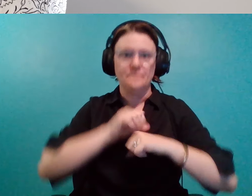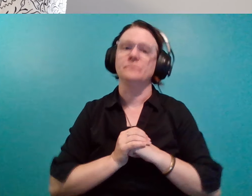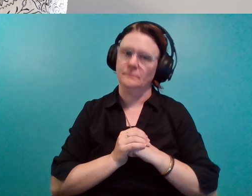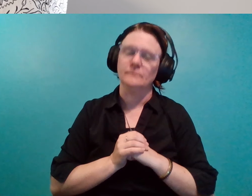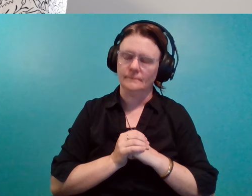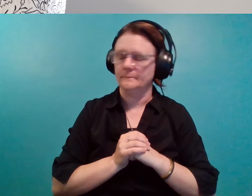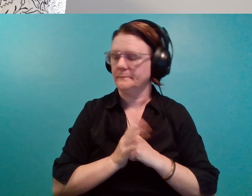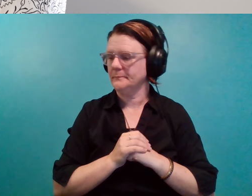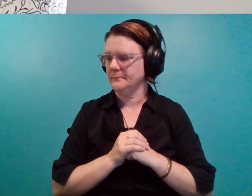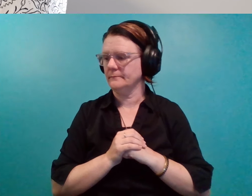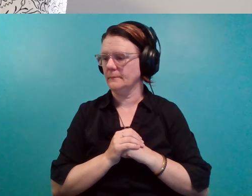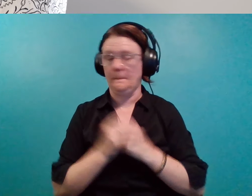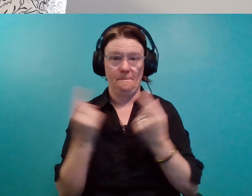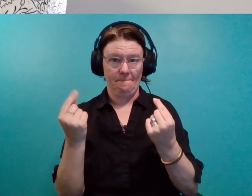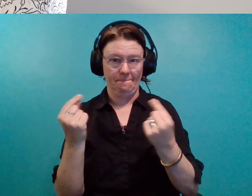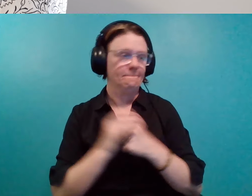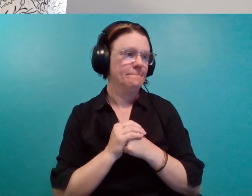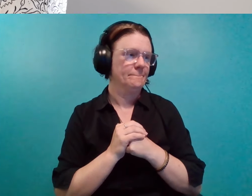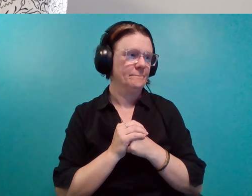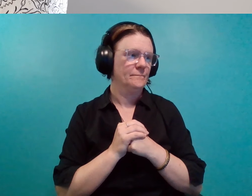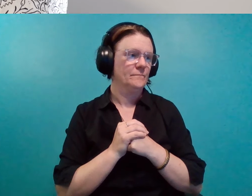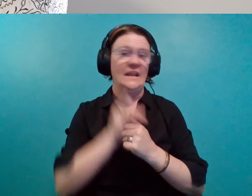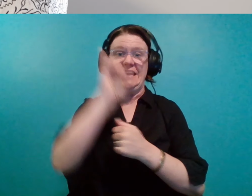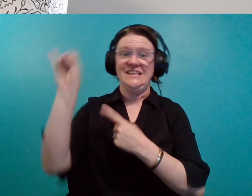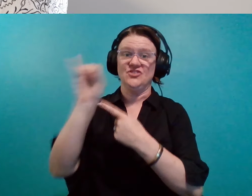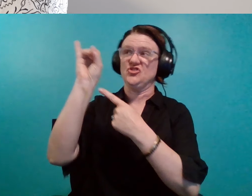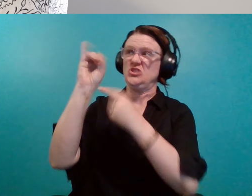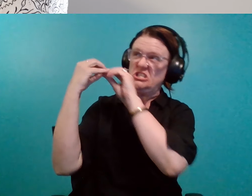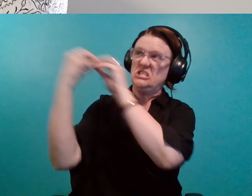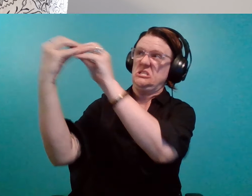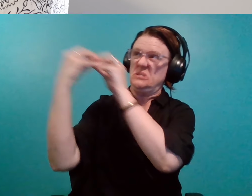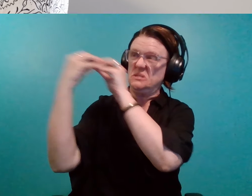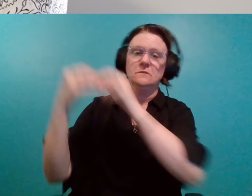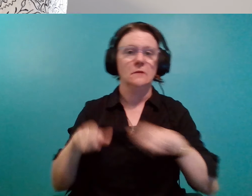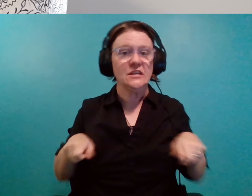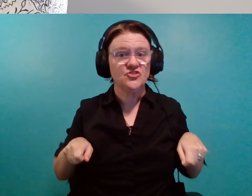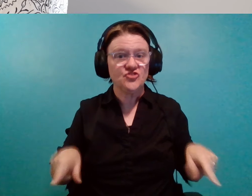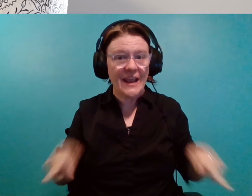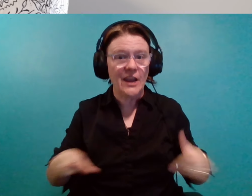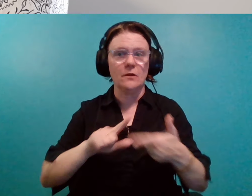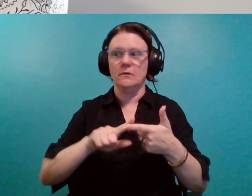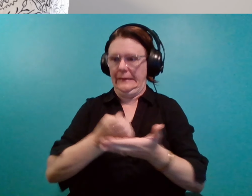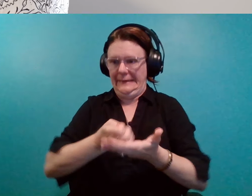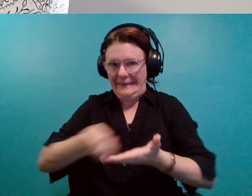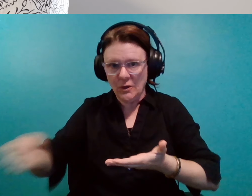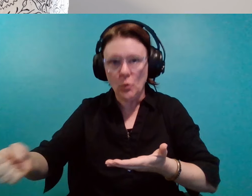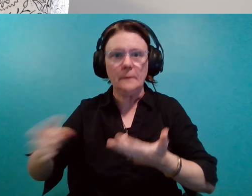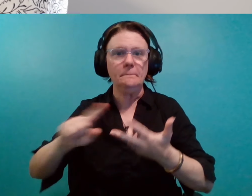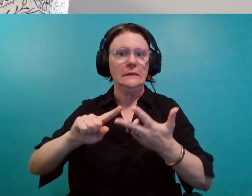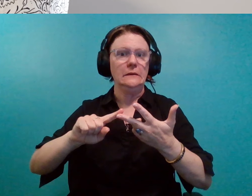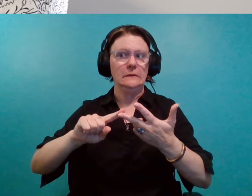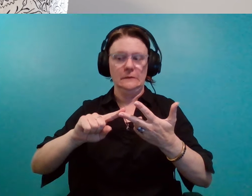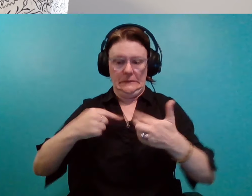one, I'm spending so much time dealing with the problems of insurance, getting a chair, getting like the equipment I need